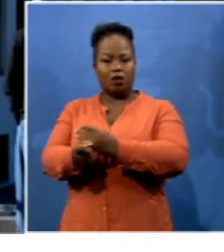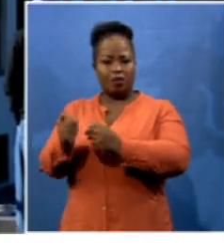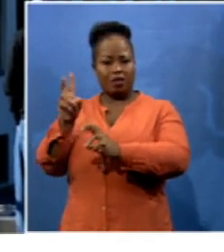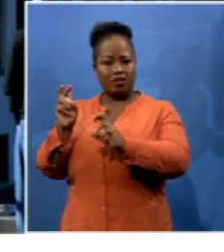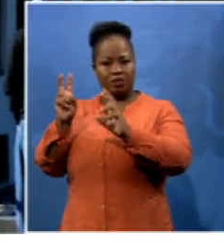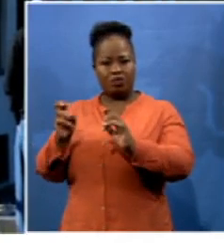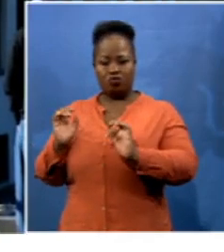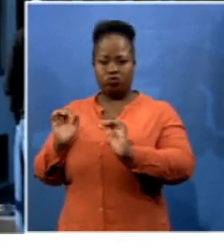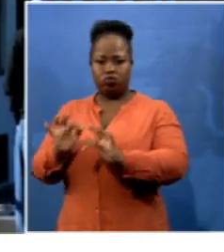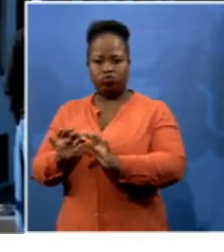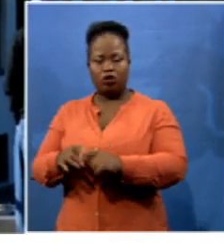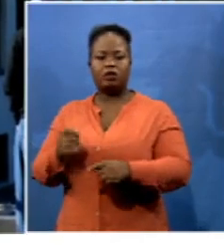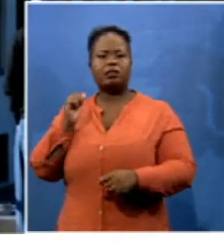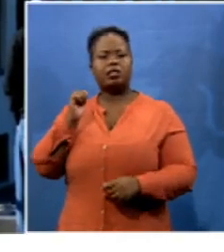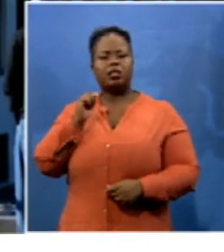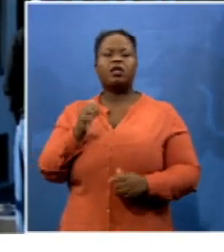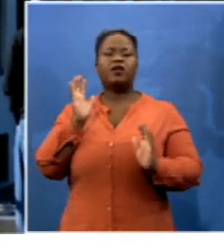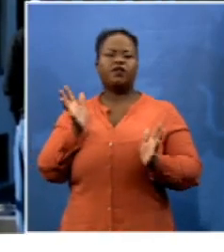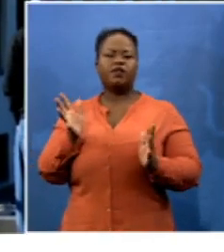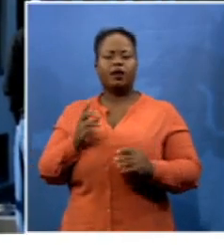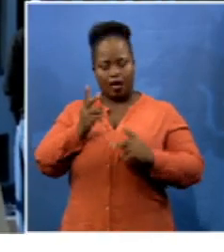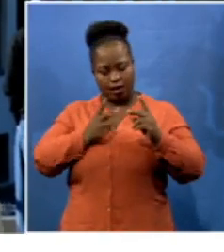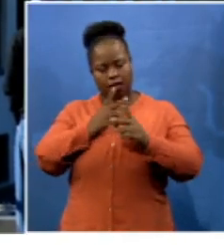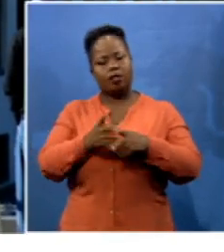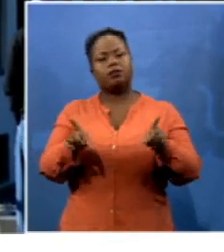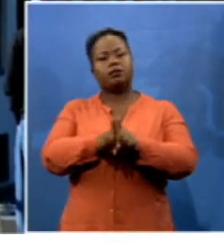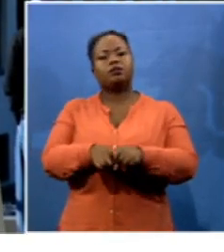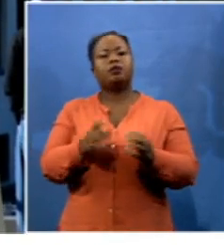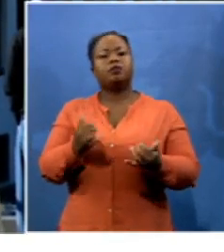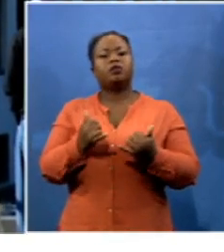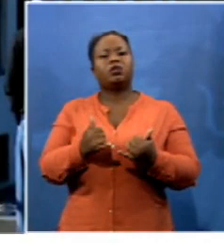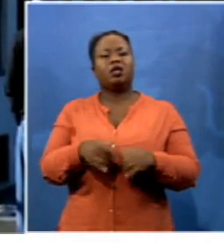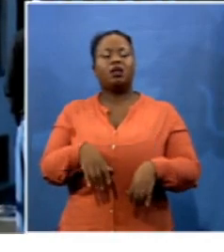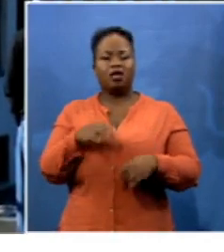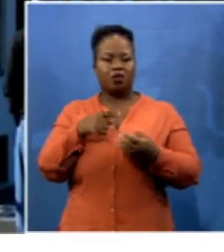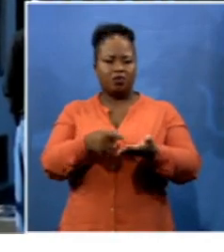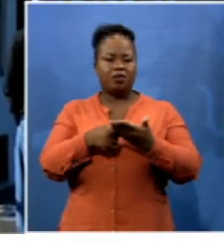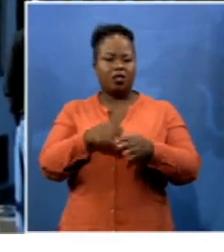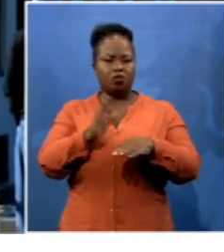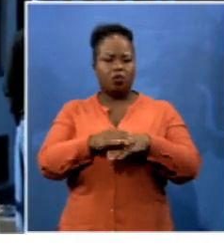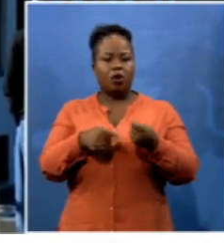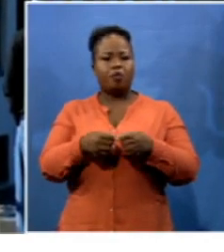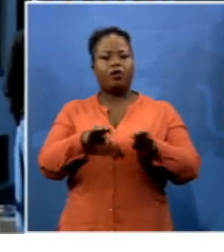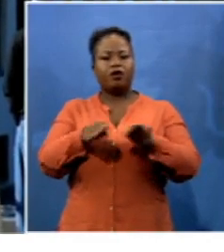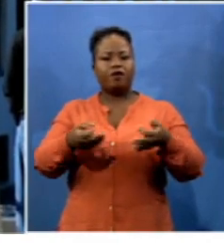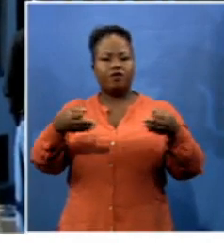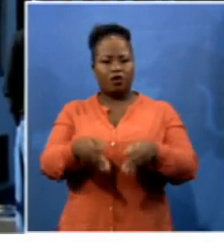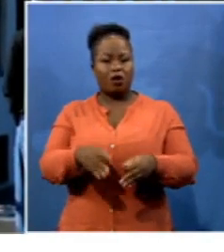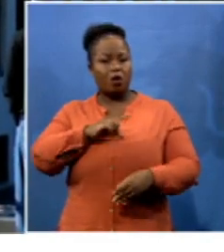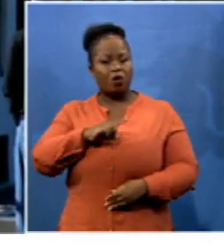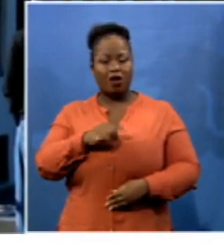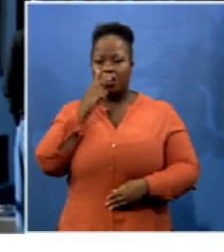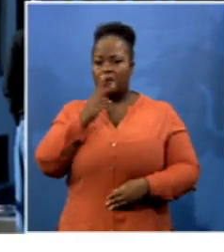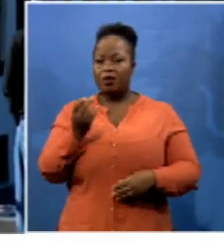yesterday in Willowvale, he will again address this very, sensitive issue of funerals here in the Eastern Cape, because it seems that even